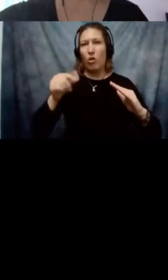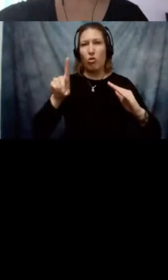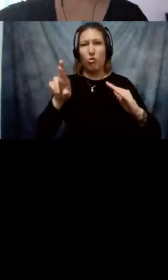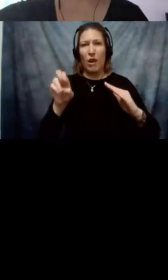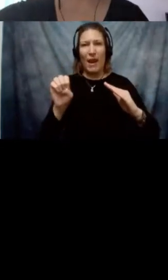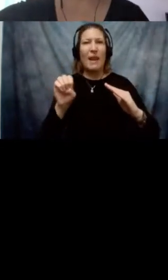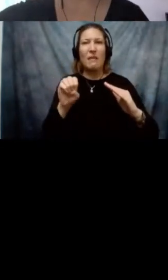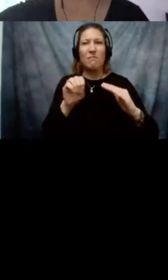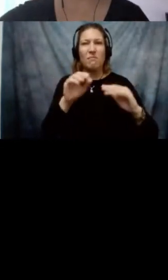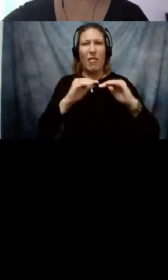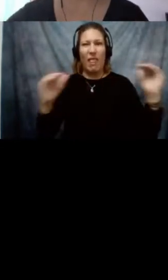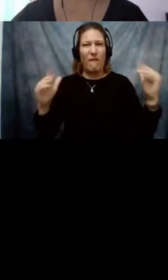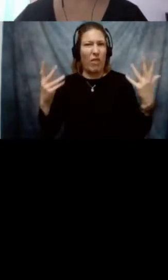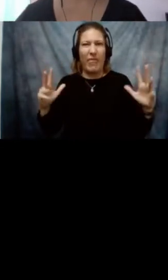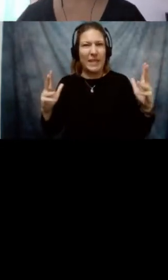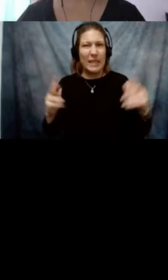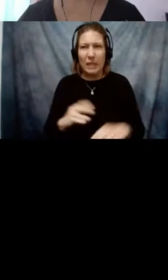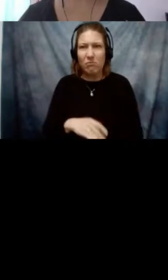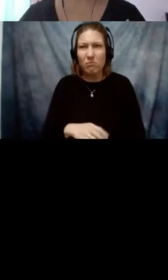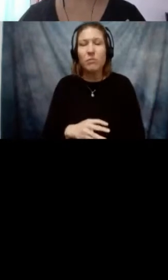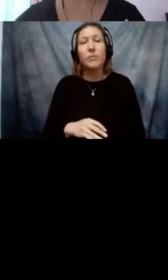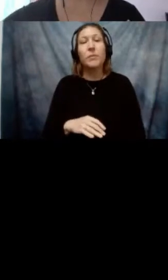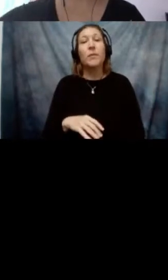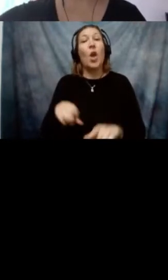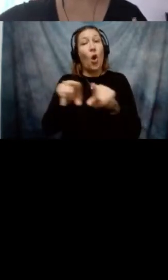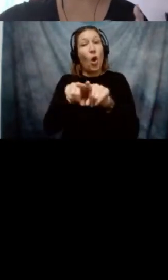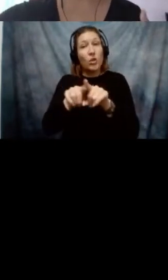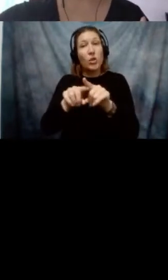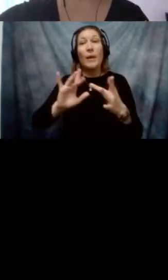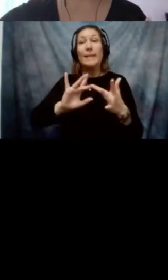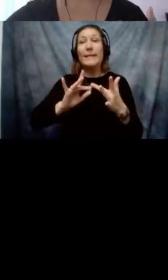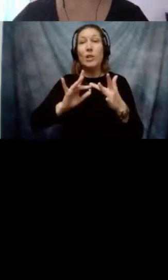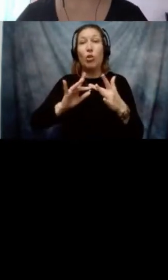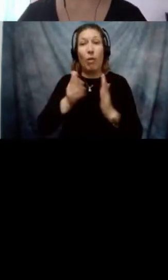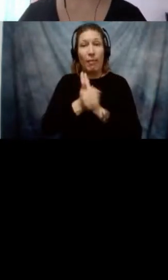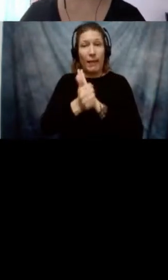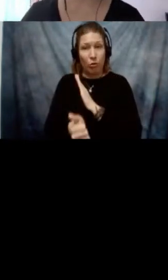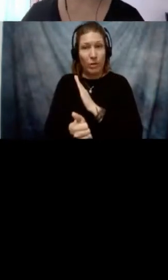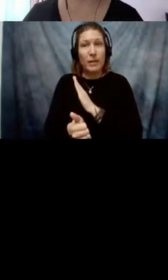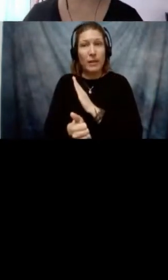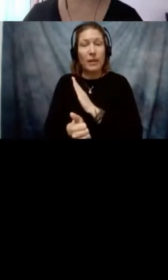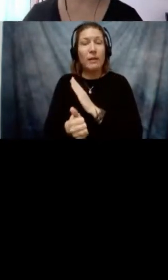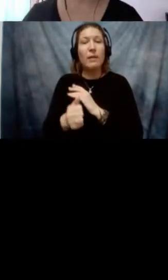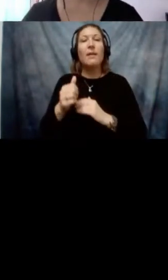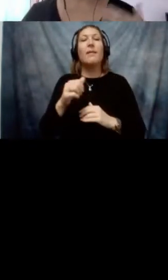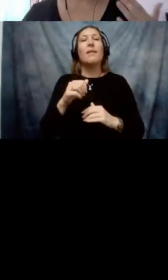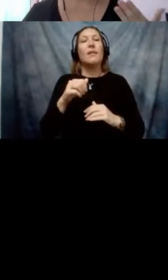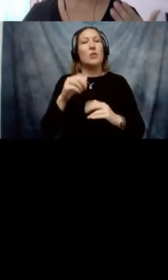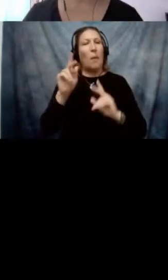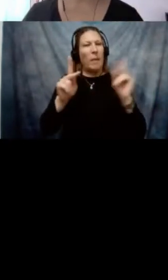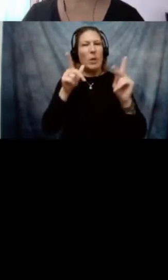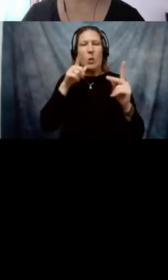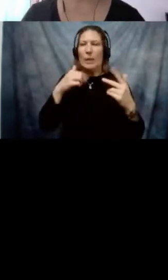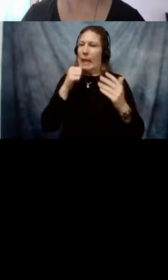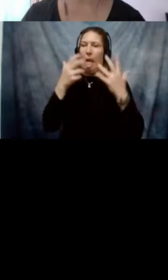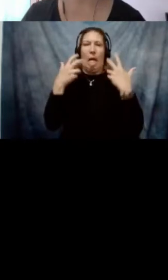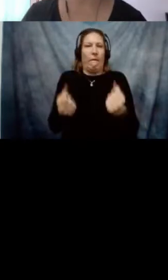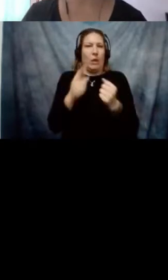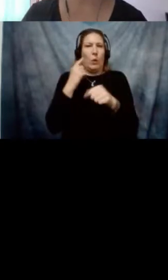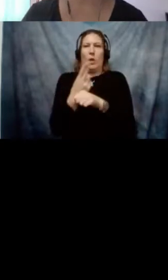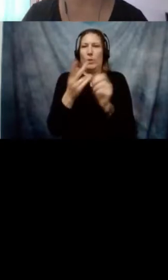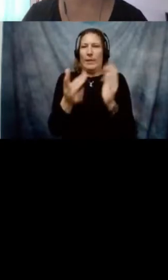about digital literacy because those people who have low literacy traditionally are shy away from technology. And about 24% of people in the